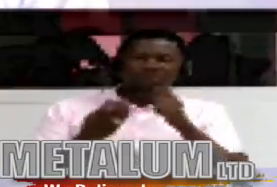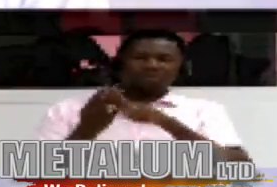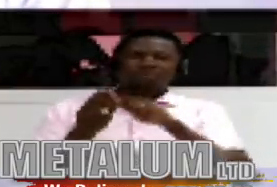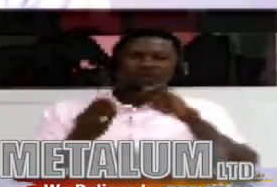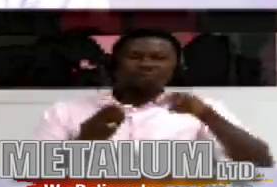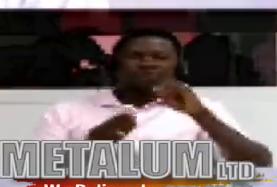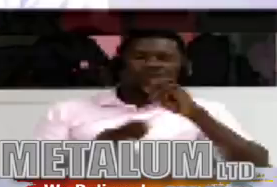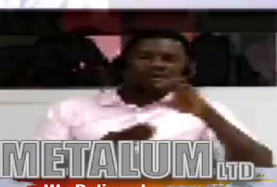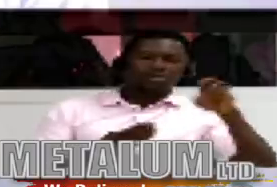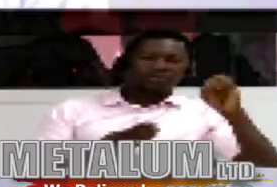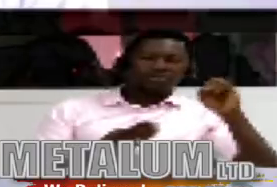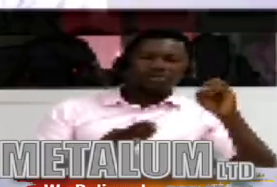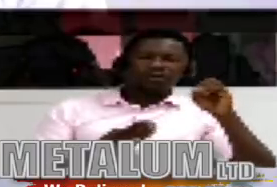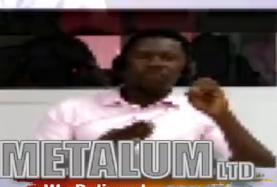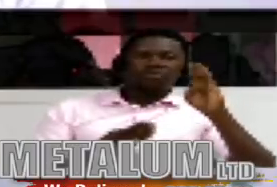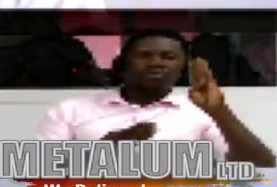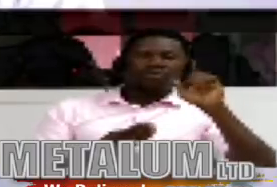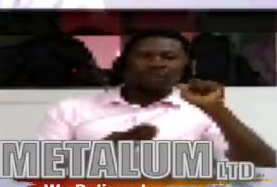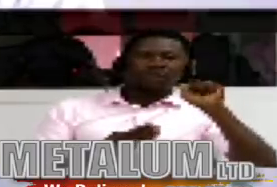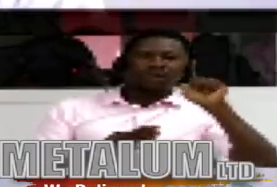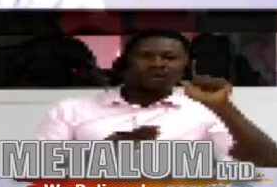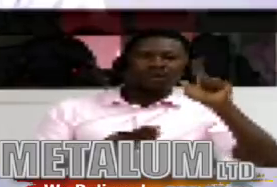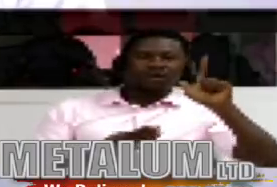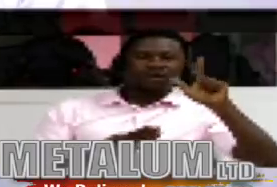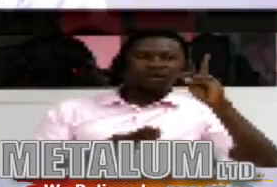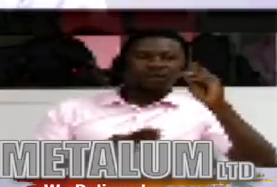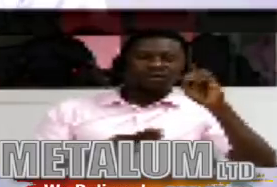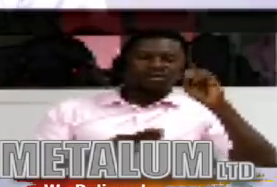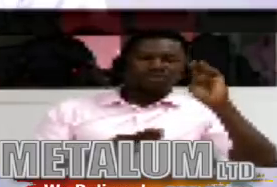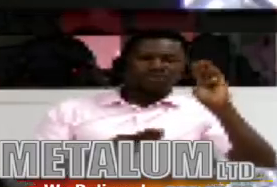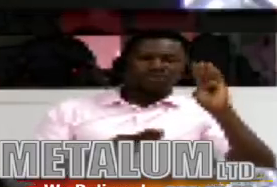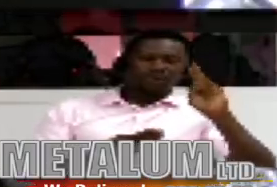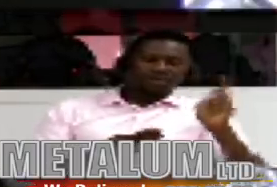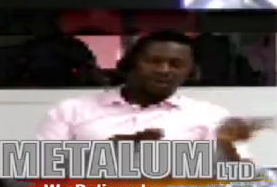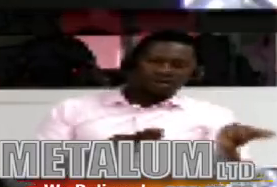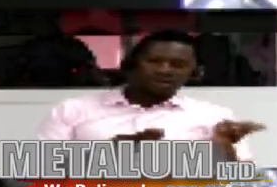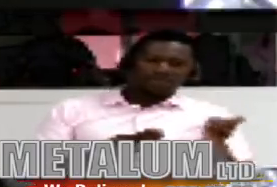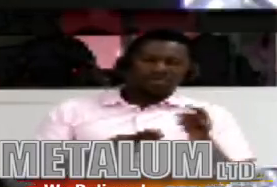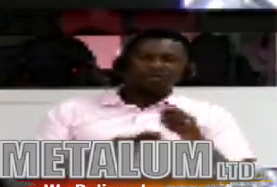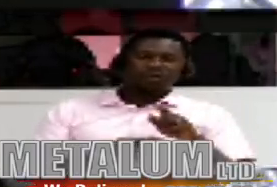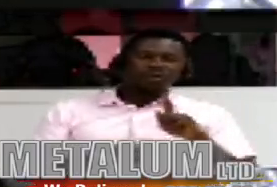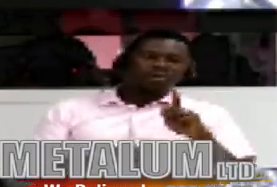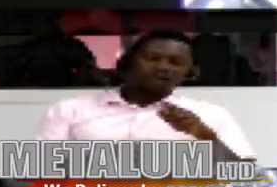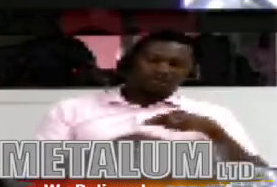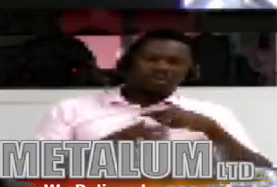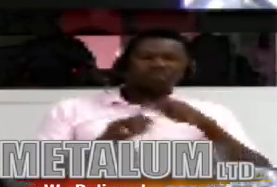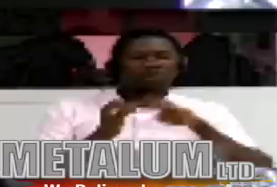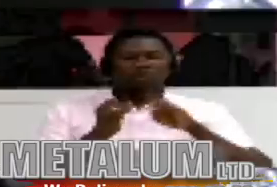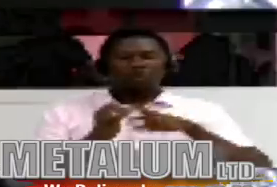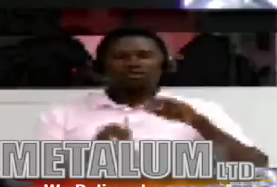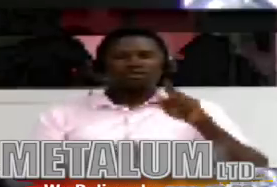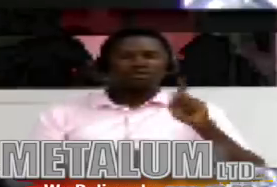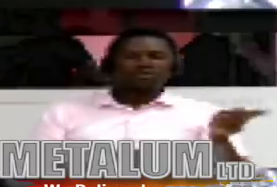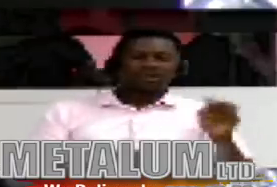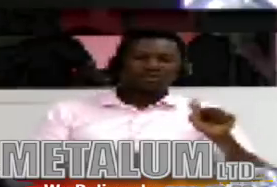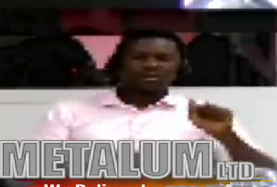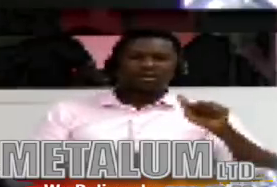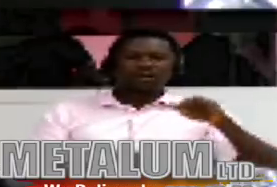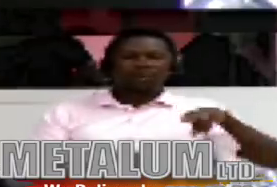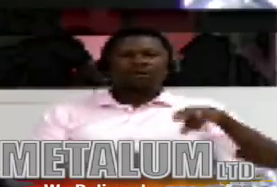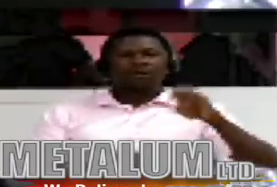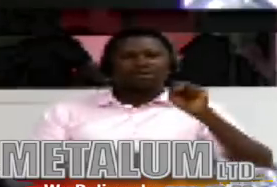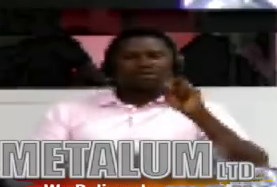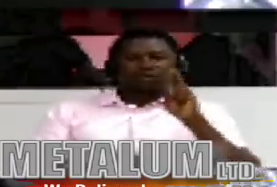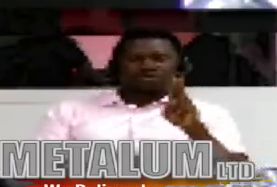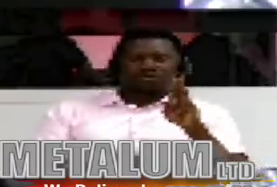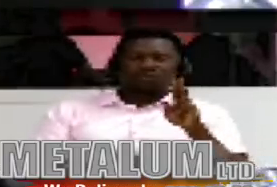We left the college. What was Molo Balde's role at that time? I couldn't remember that now. I knew